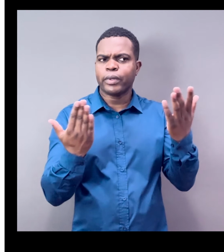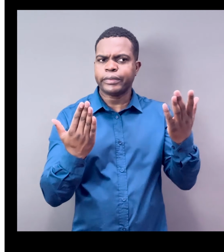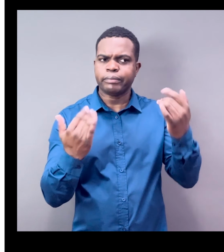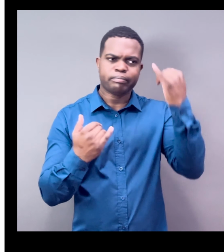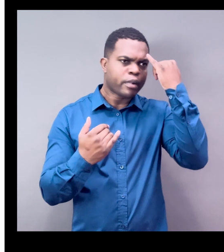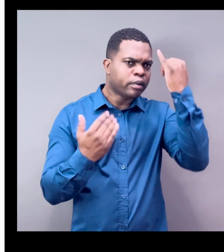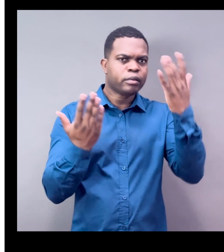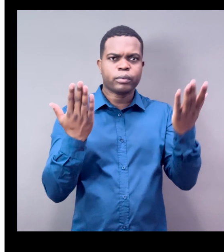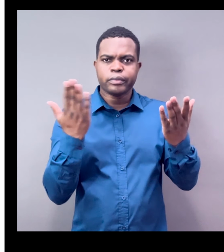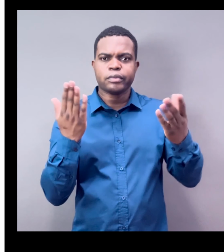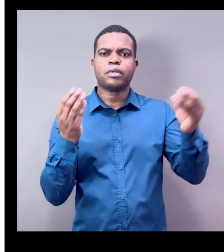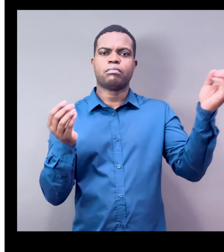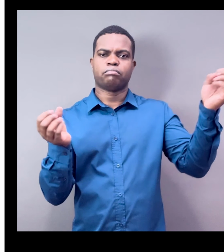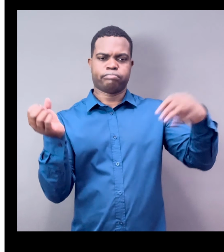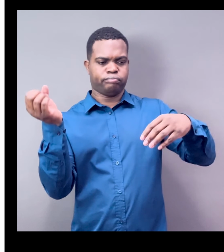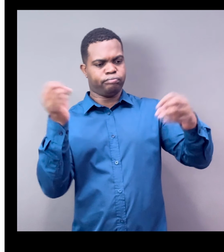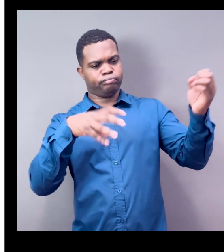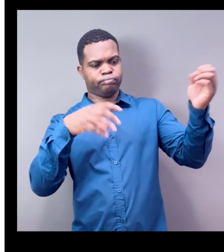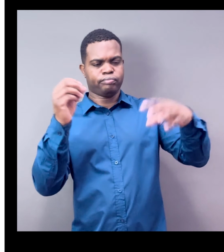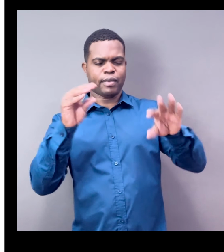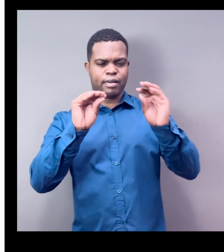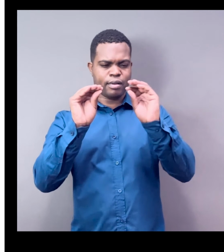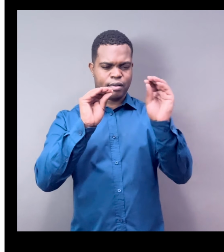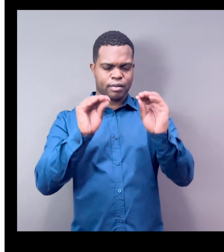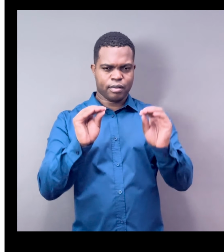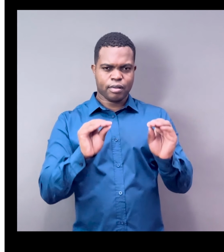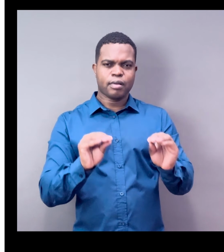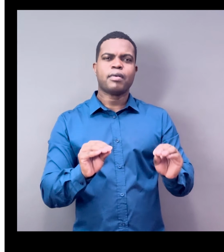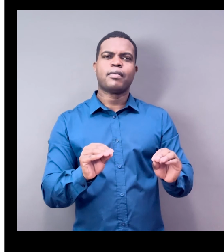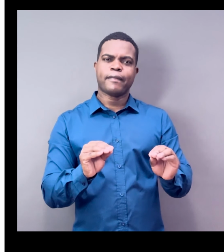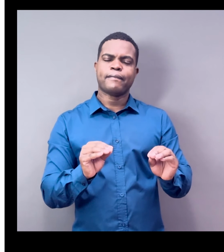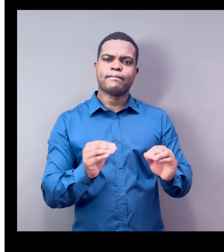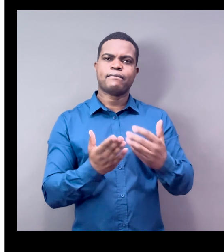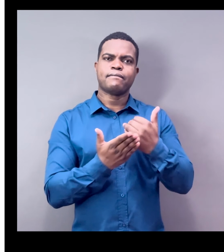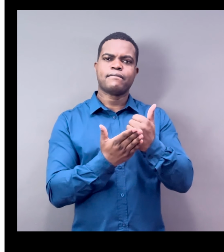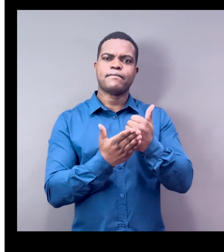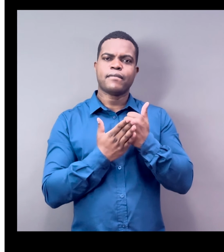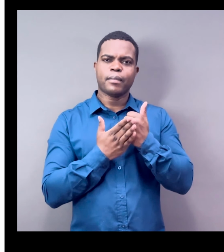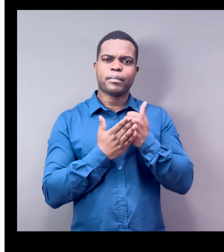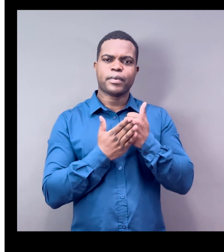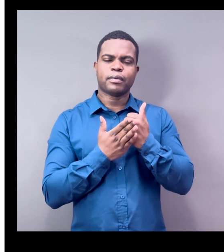to brainstorm and map out. You'll